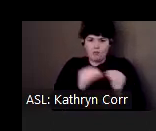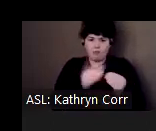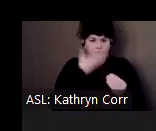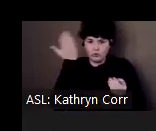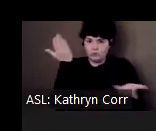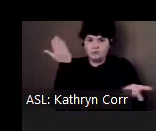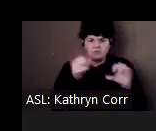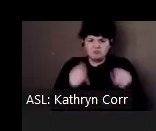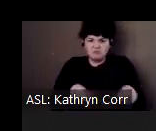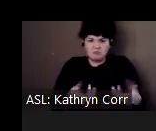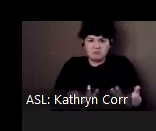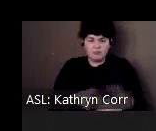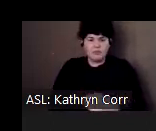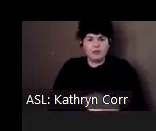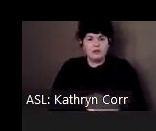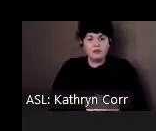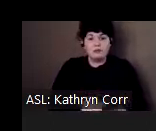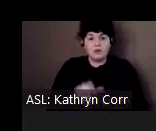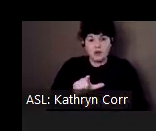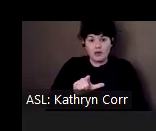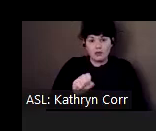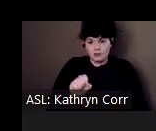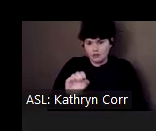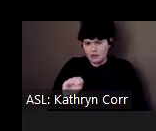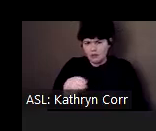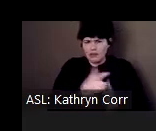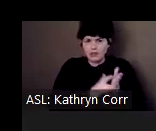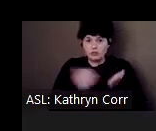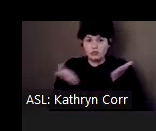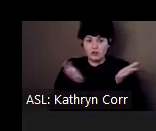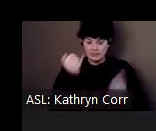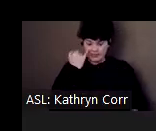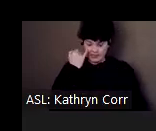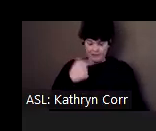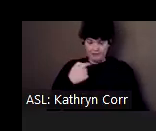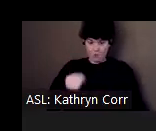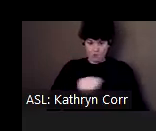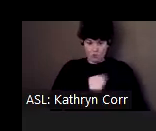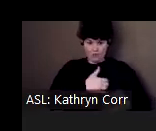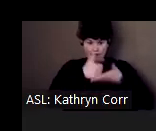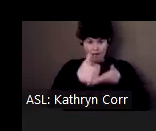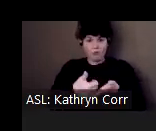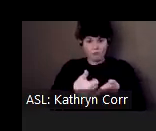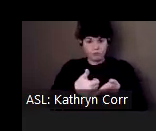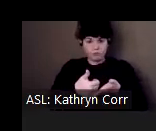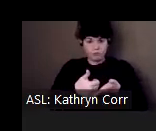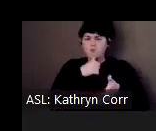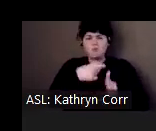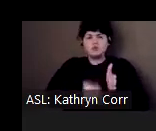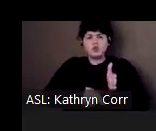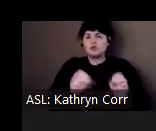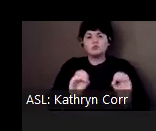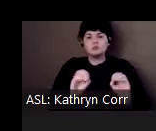For LSEM, legal services, if we help with it, there is no charge if you're eligible. We're doing very